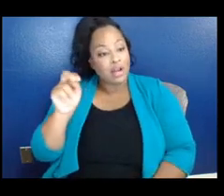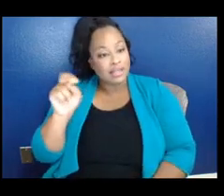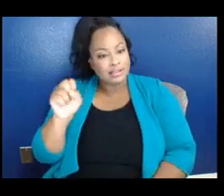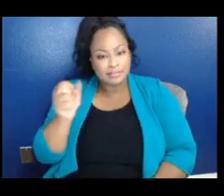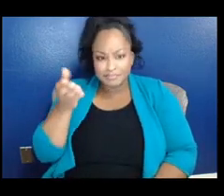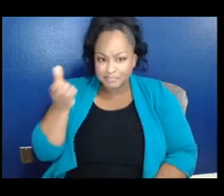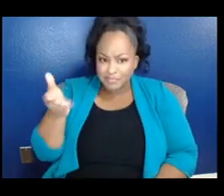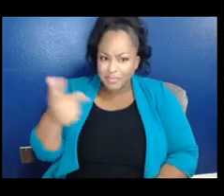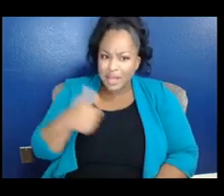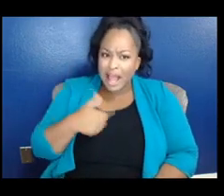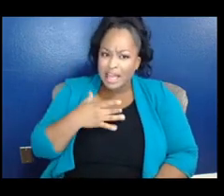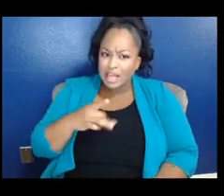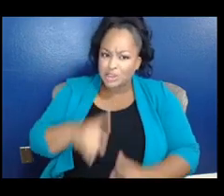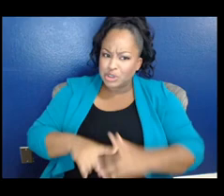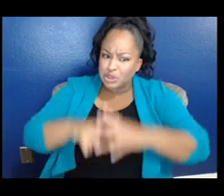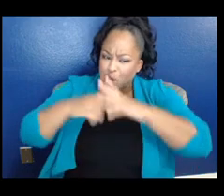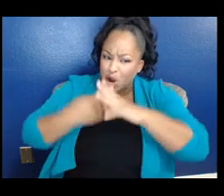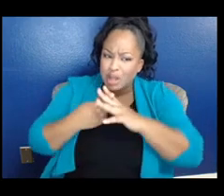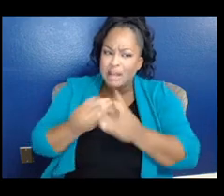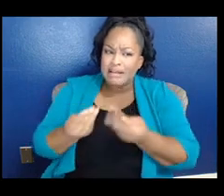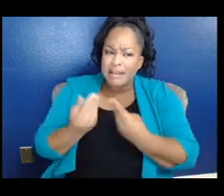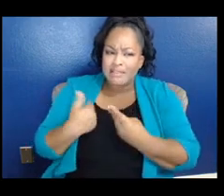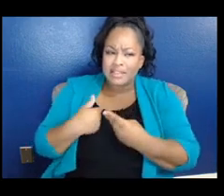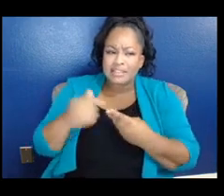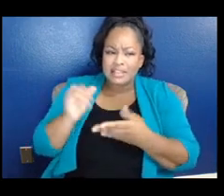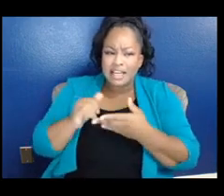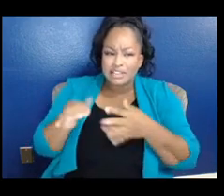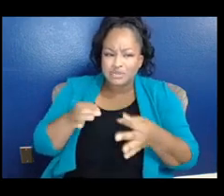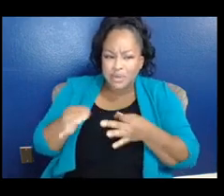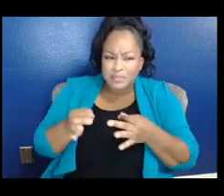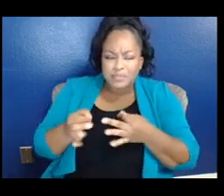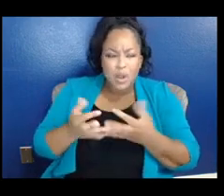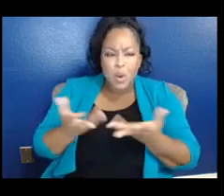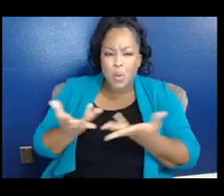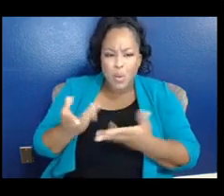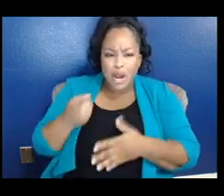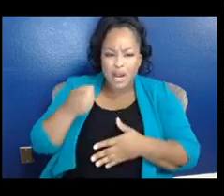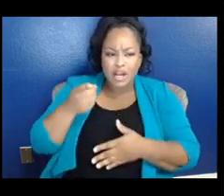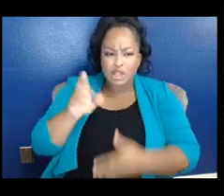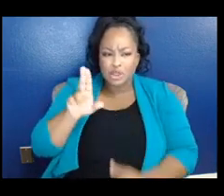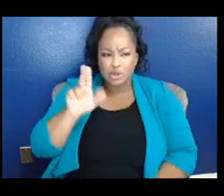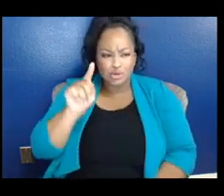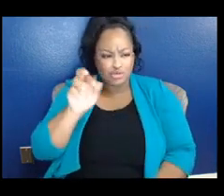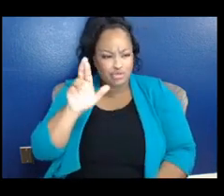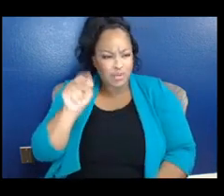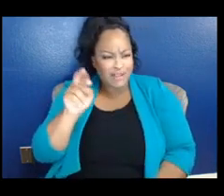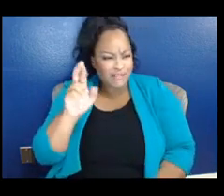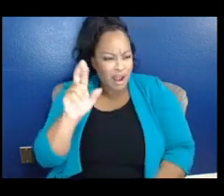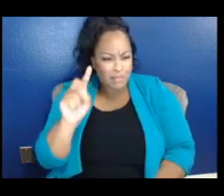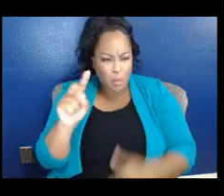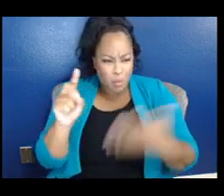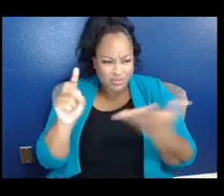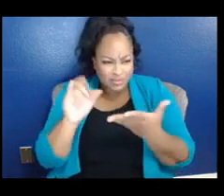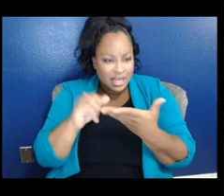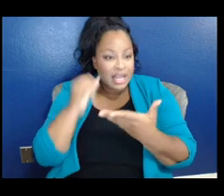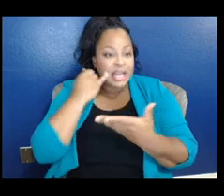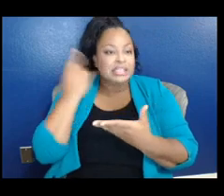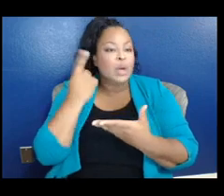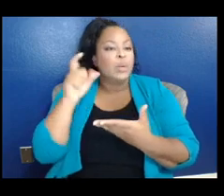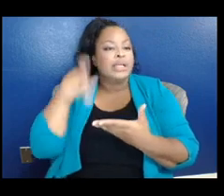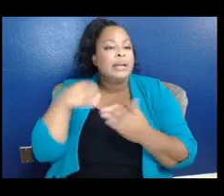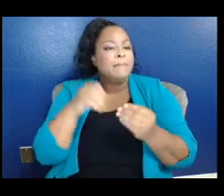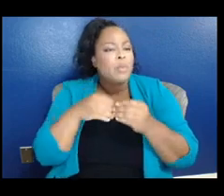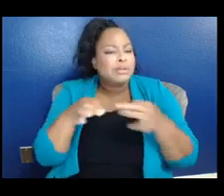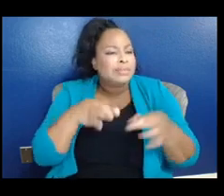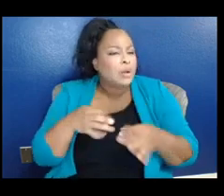Hawkins. Dr. Hawkins, I'd like you to start us off by giving us a description of what uterine fibroids are to our audience in case someone